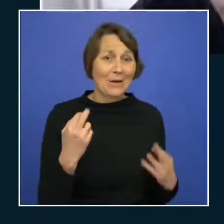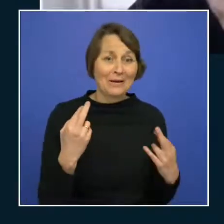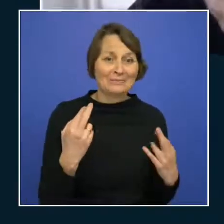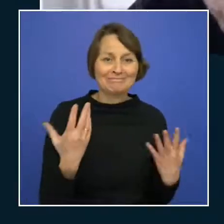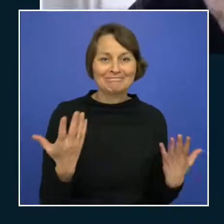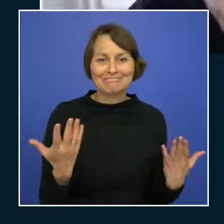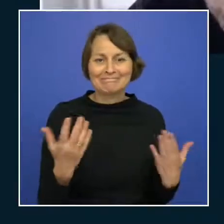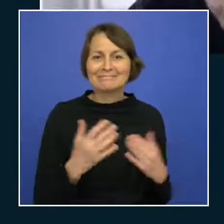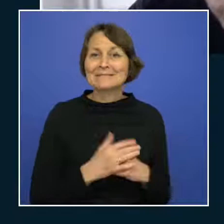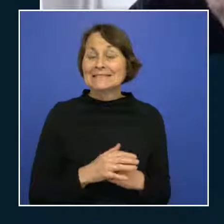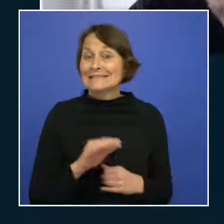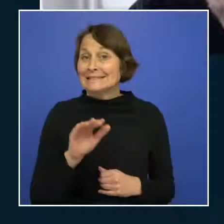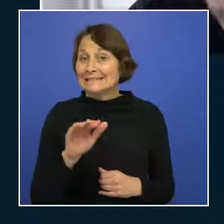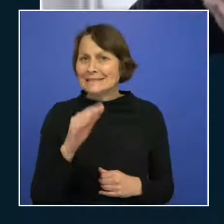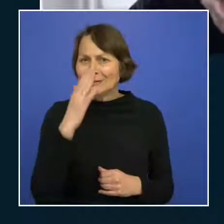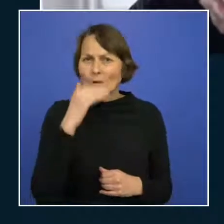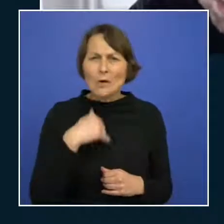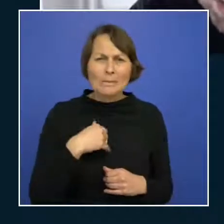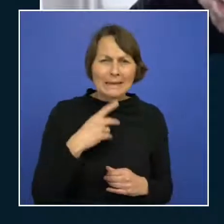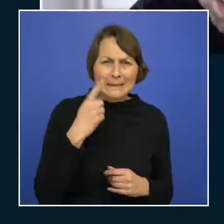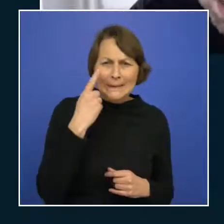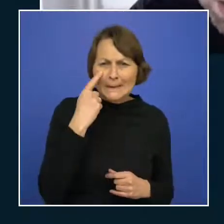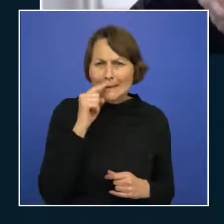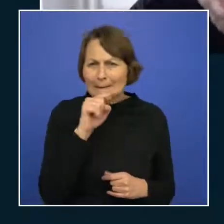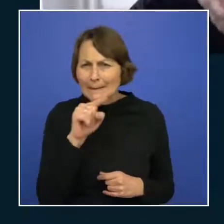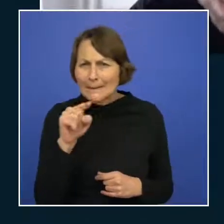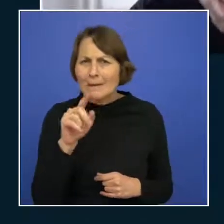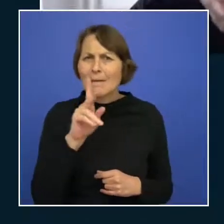You know, when I was looking at Kati's